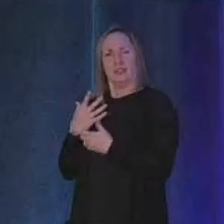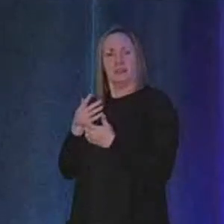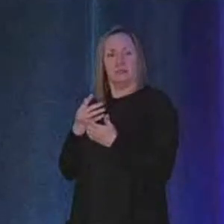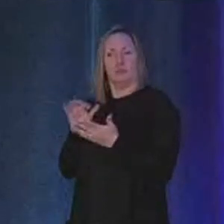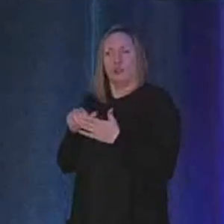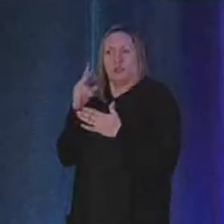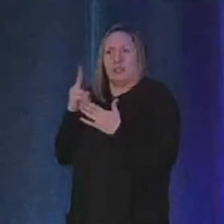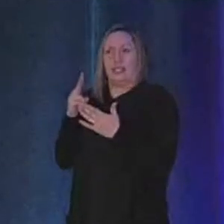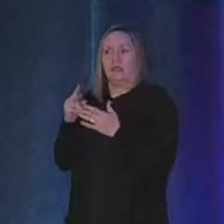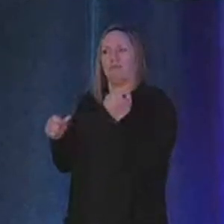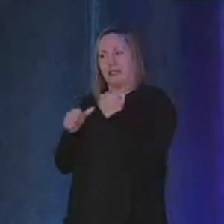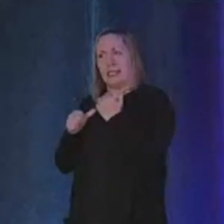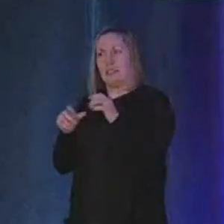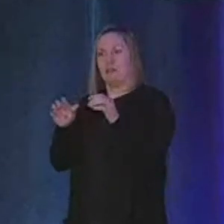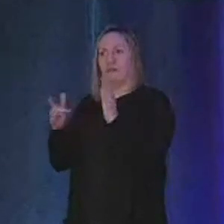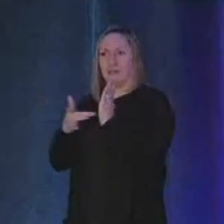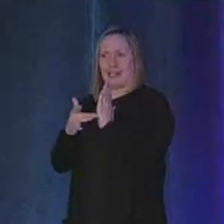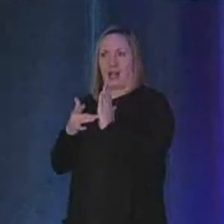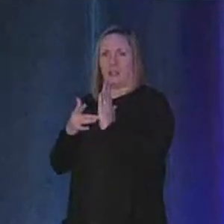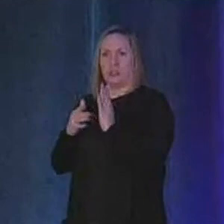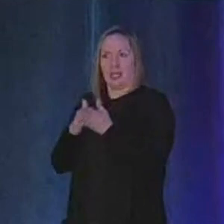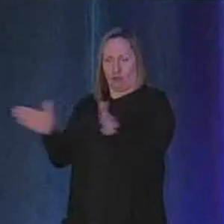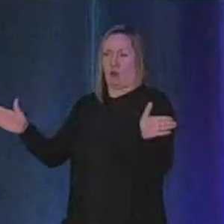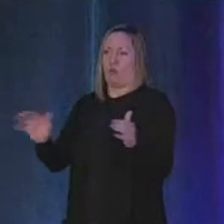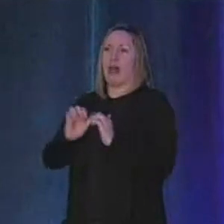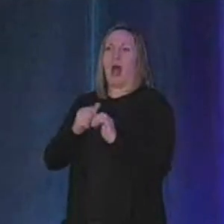just assistive technology in general, how people are using it.